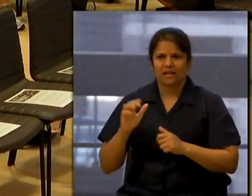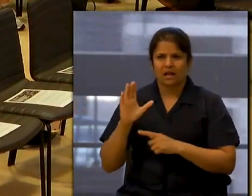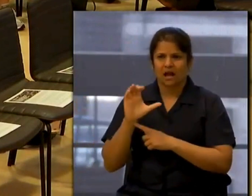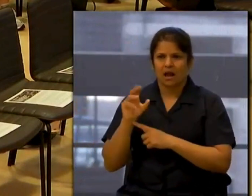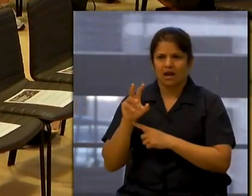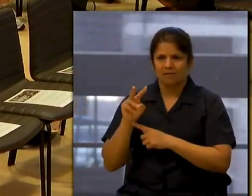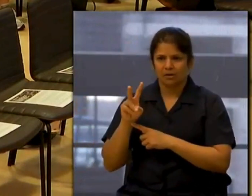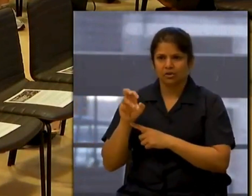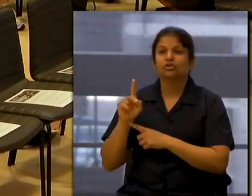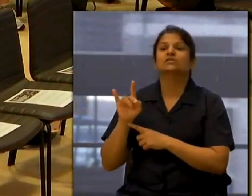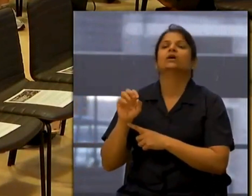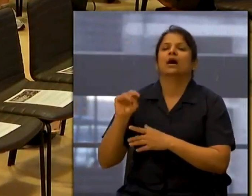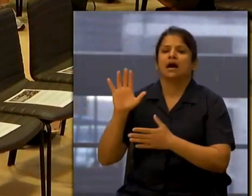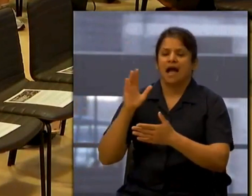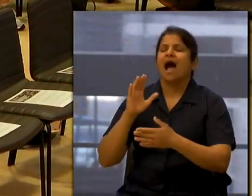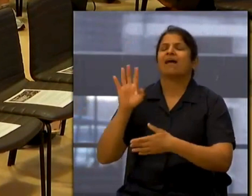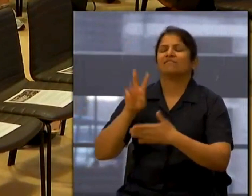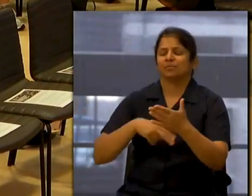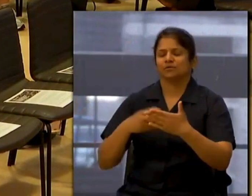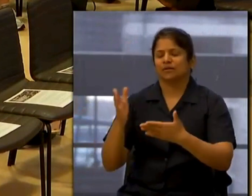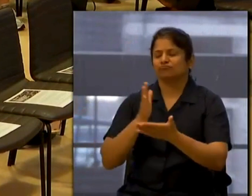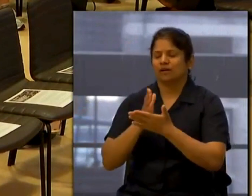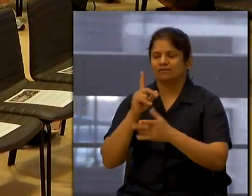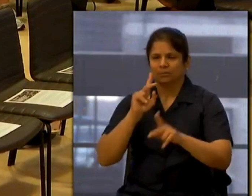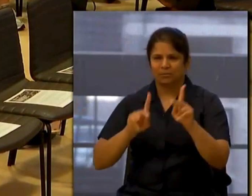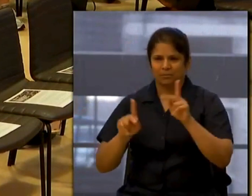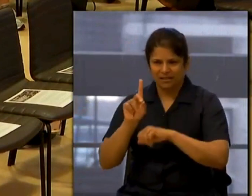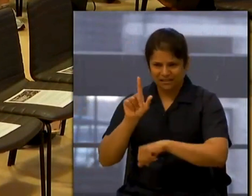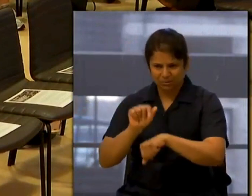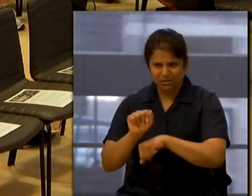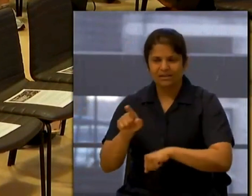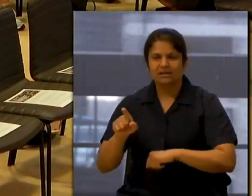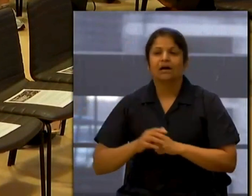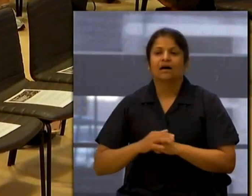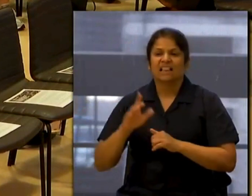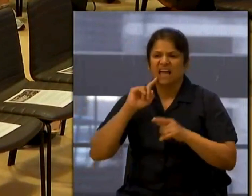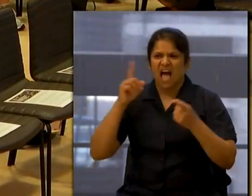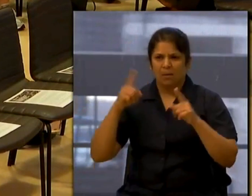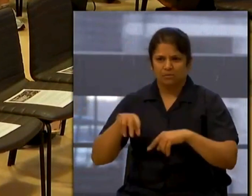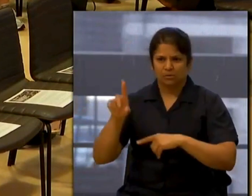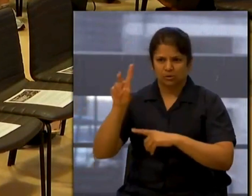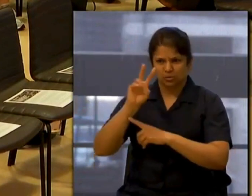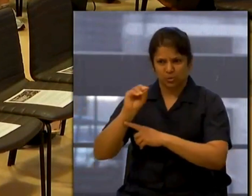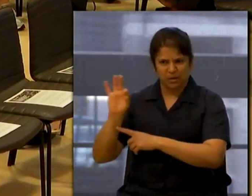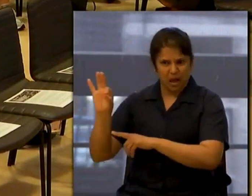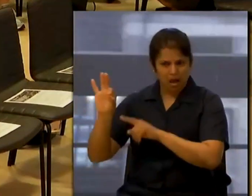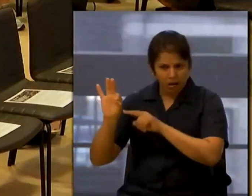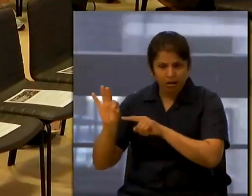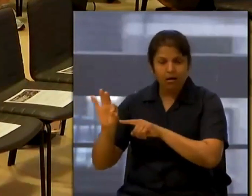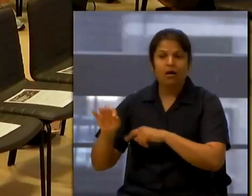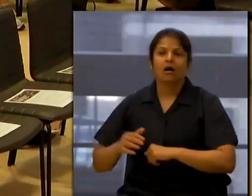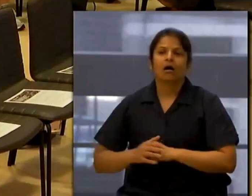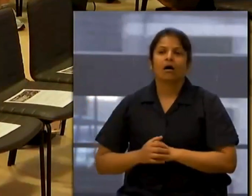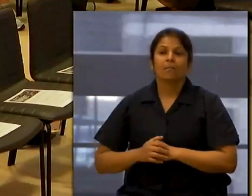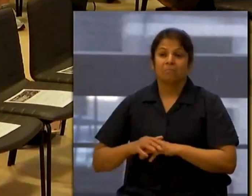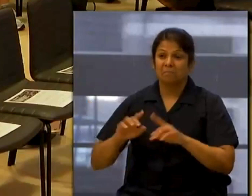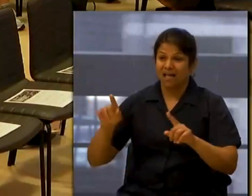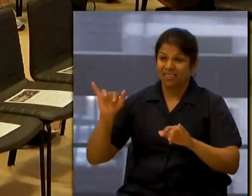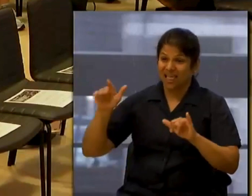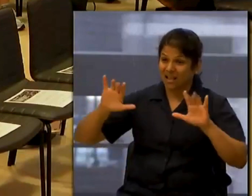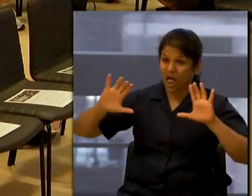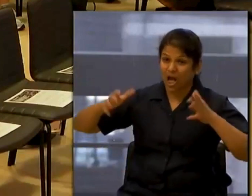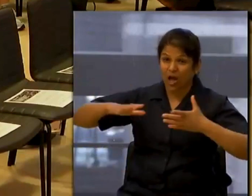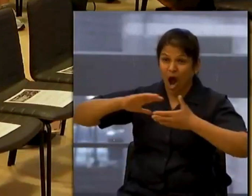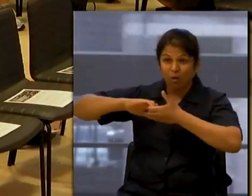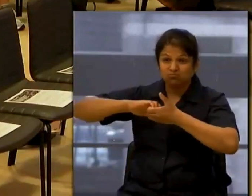US became a signatory to in 2009. That is lacking for aging populations. And